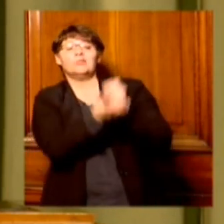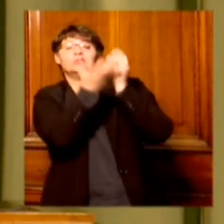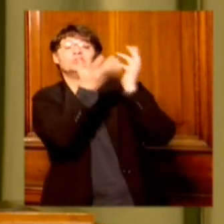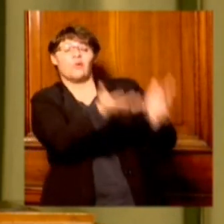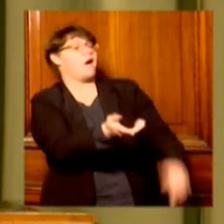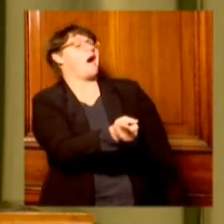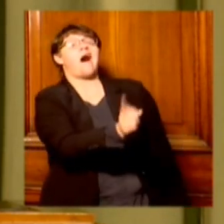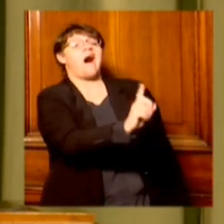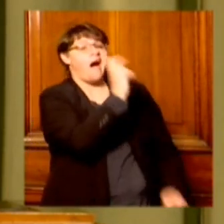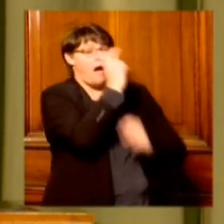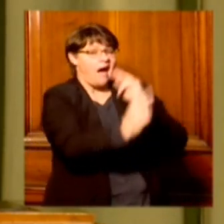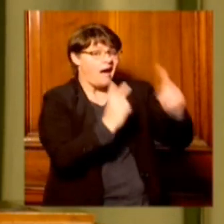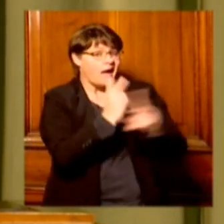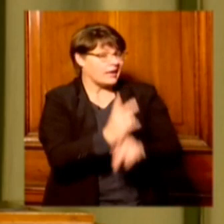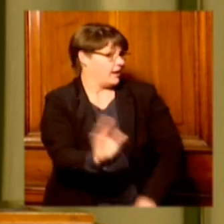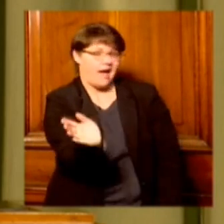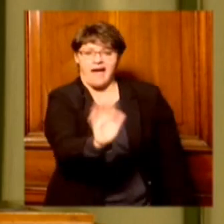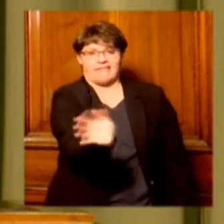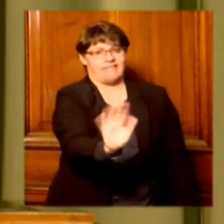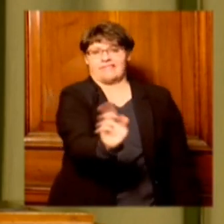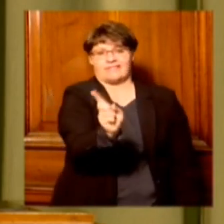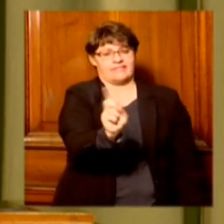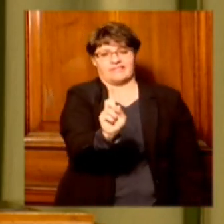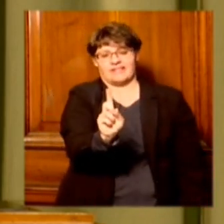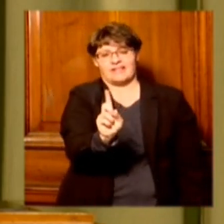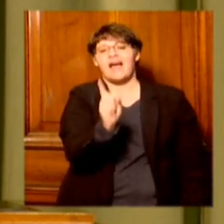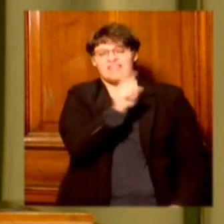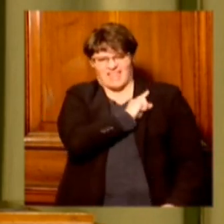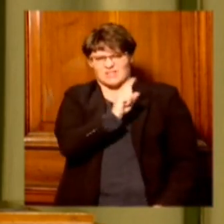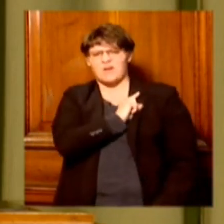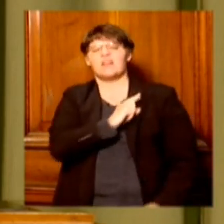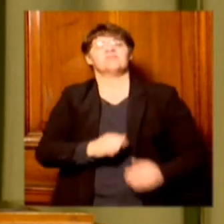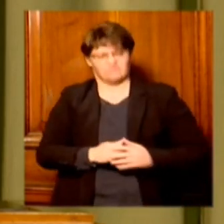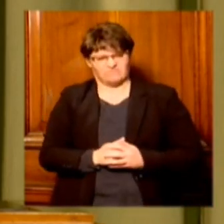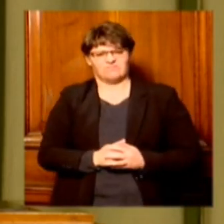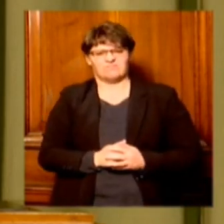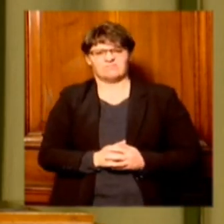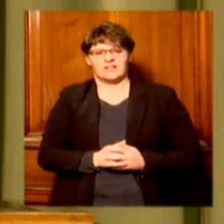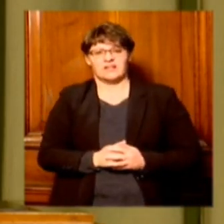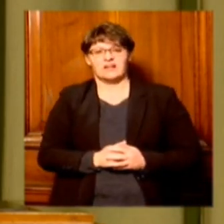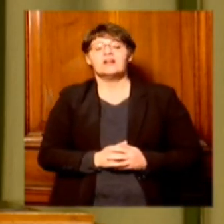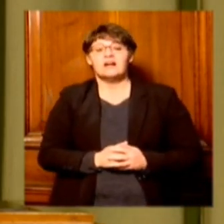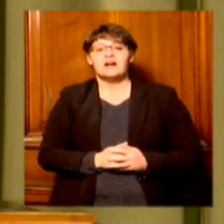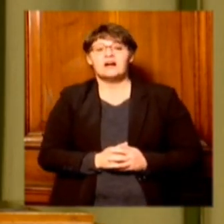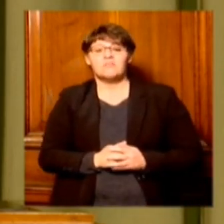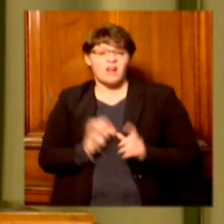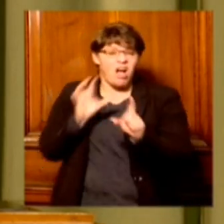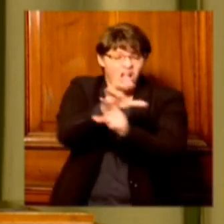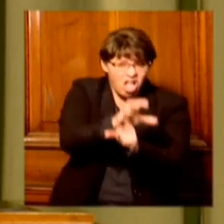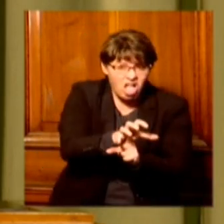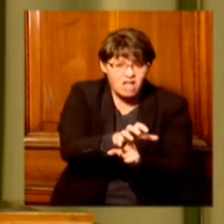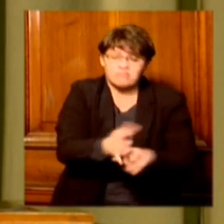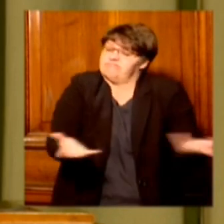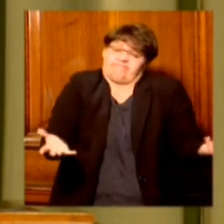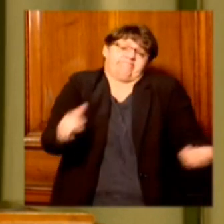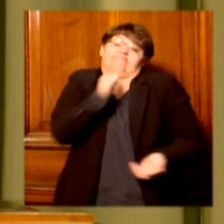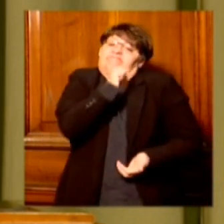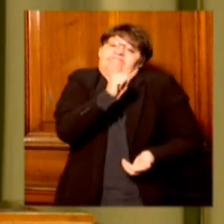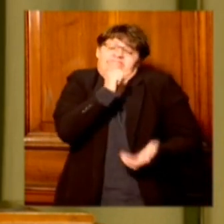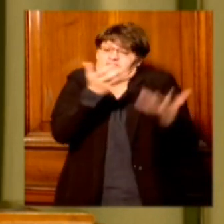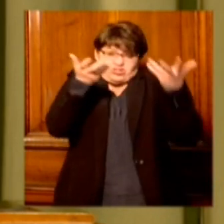Africans. And we then, indeed, if it is called ambush, be that as it